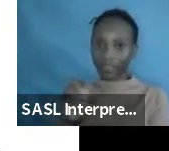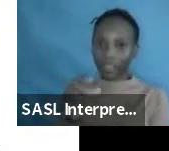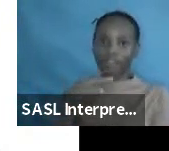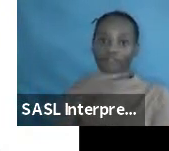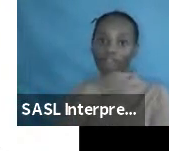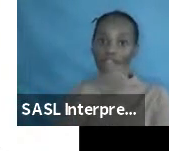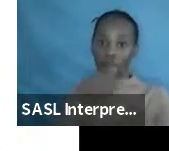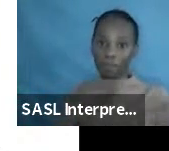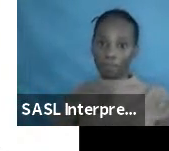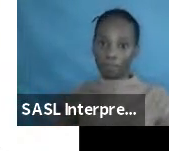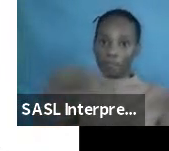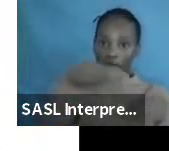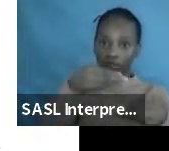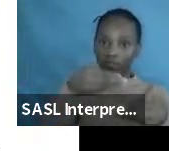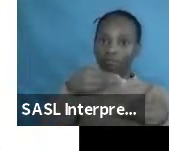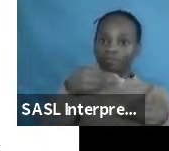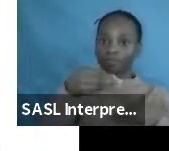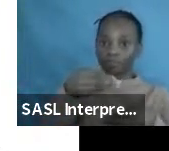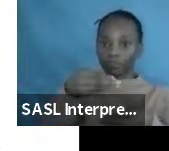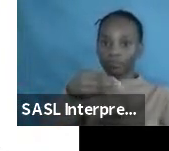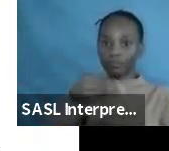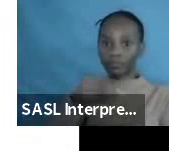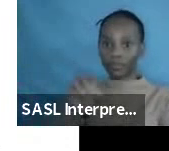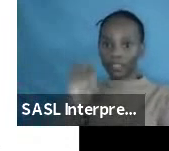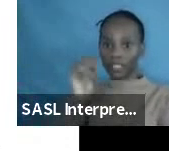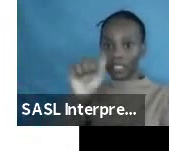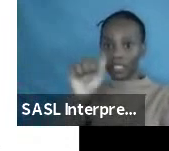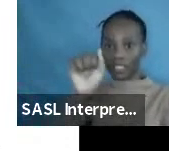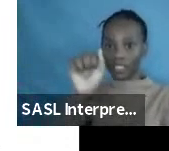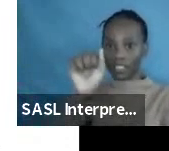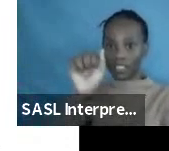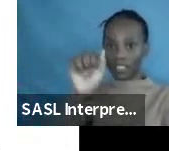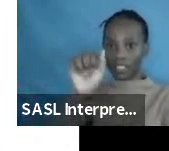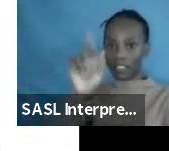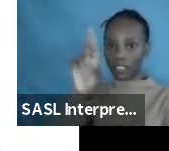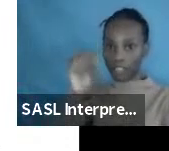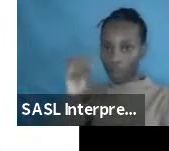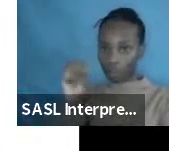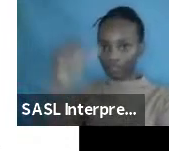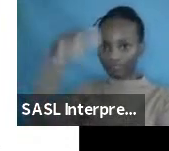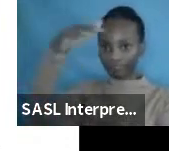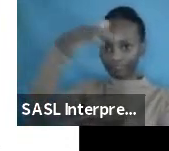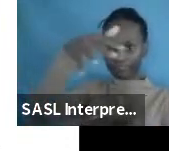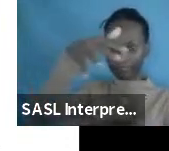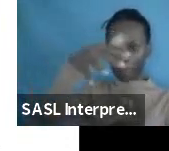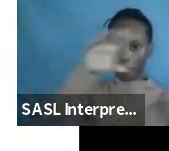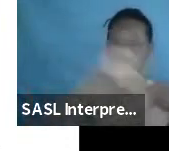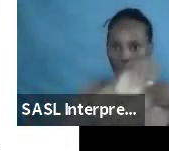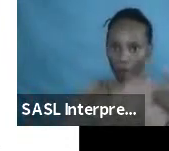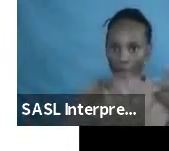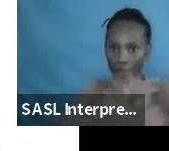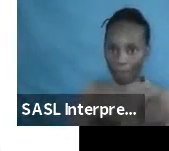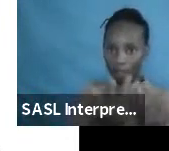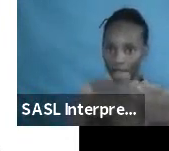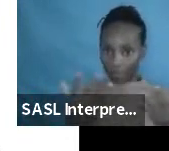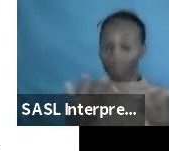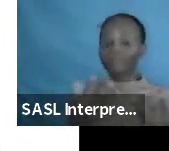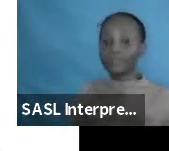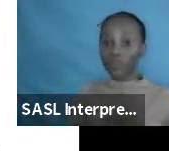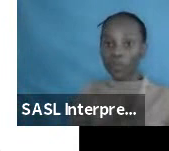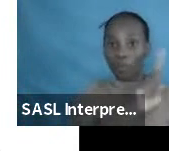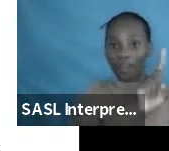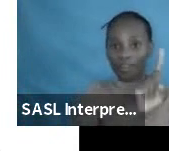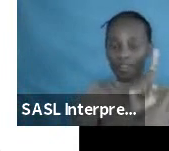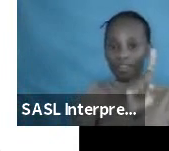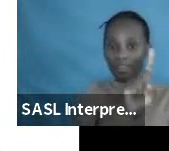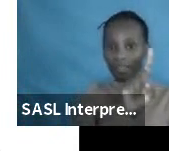performed 1,301 counterfeit goods seizures to the value of 1.1 billion.